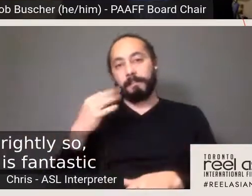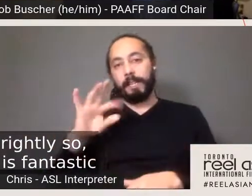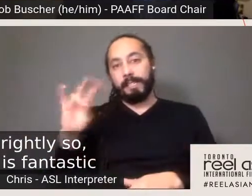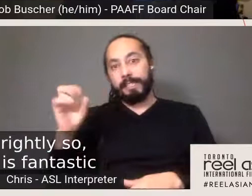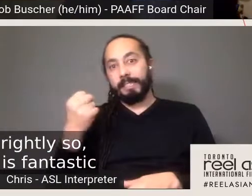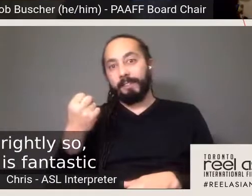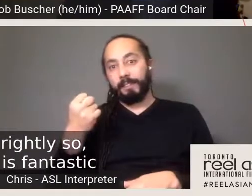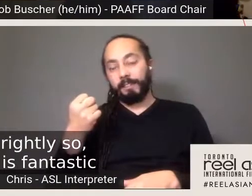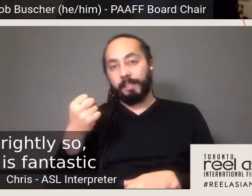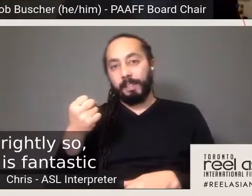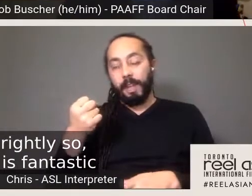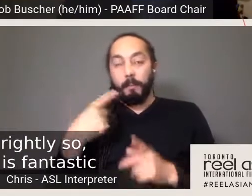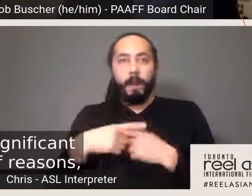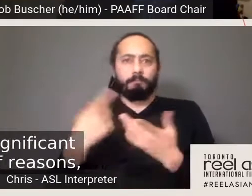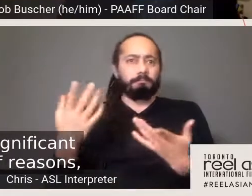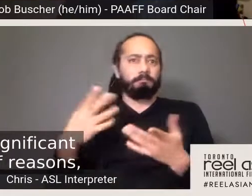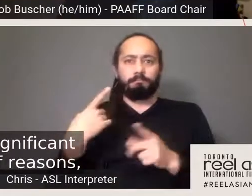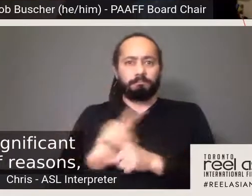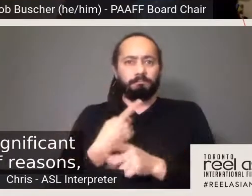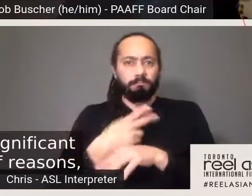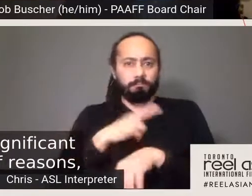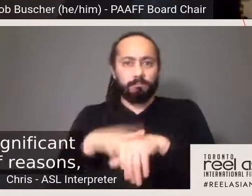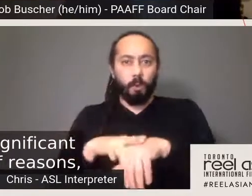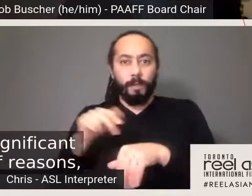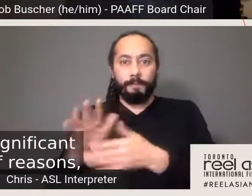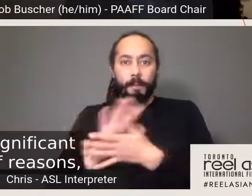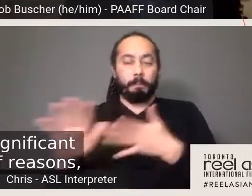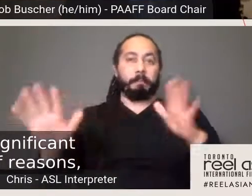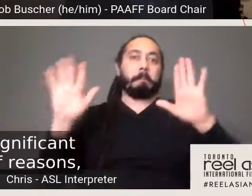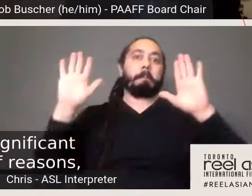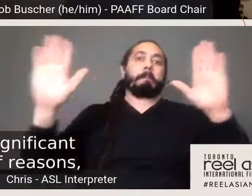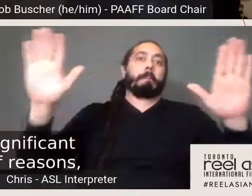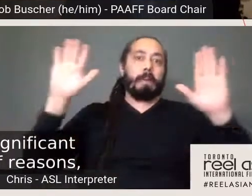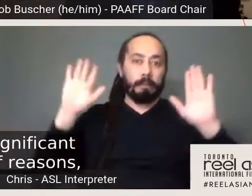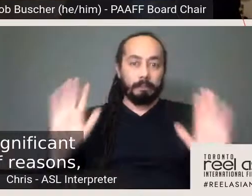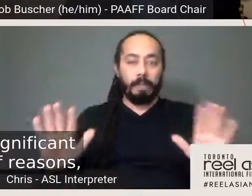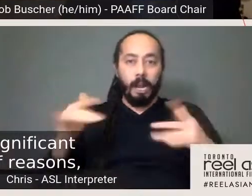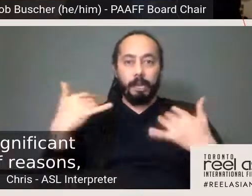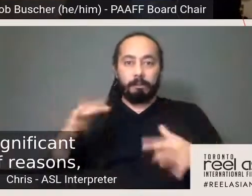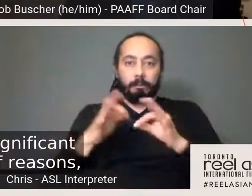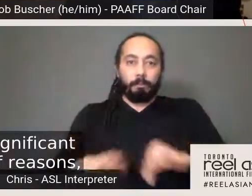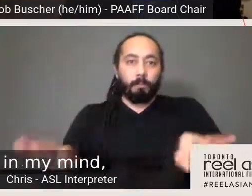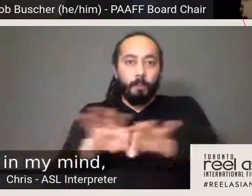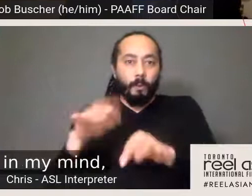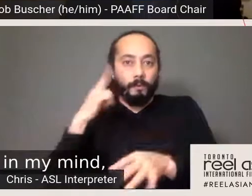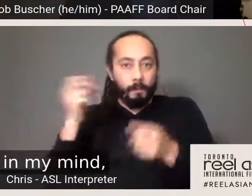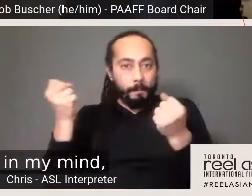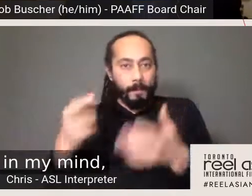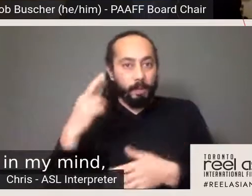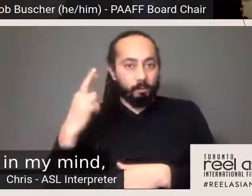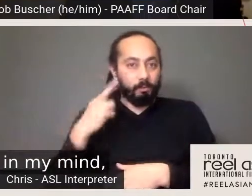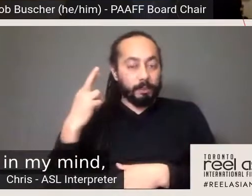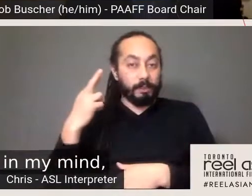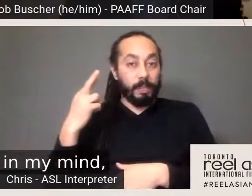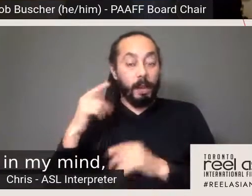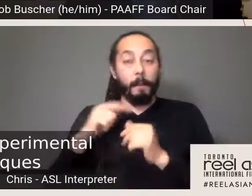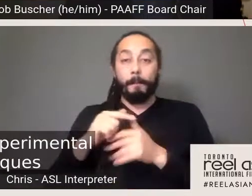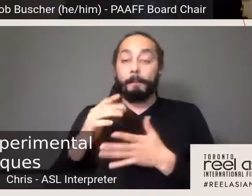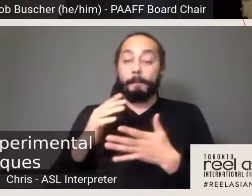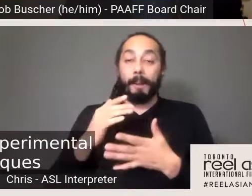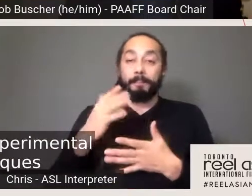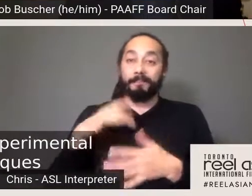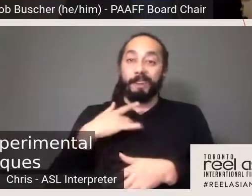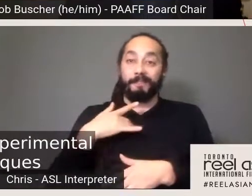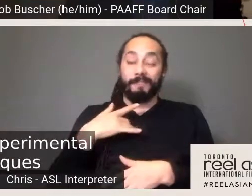because the film is fantastic and it's very significant for a number of reasons. Most importantly, in my mind,